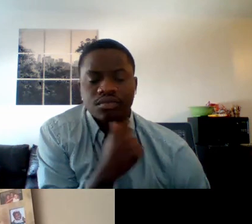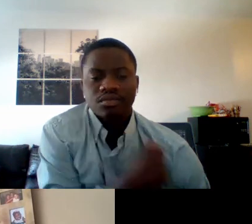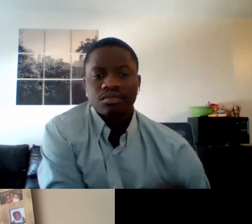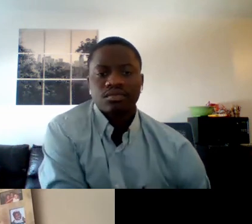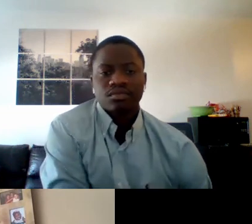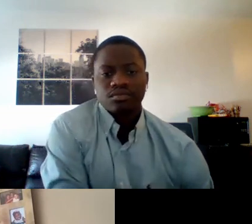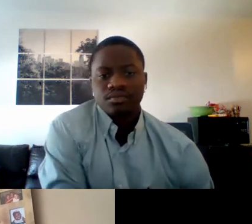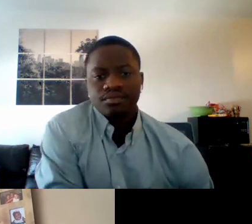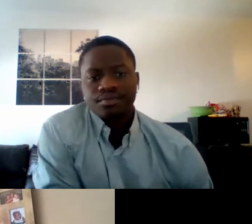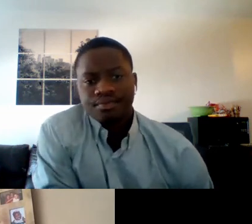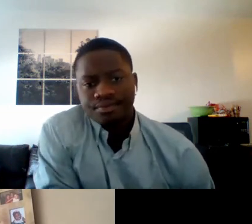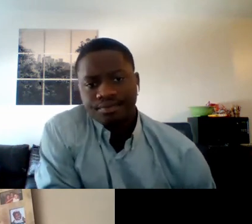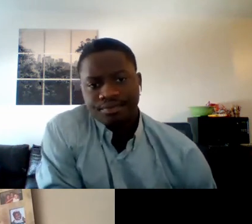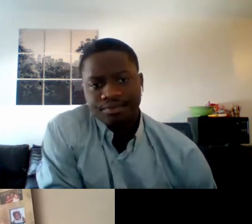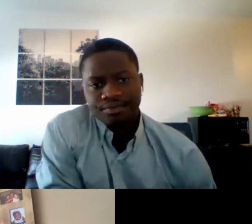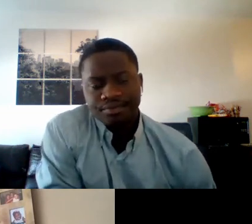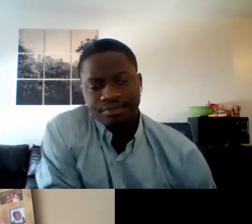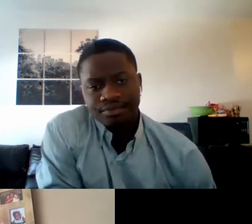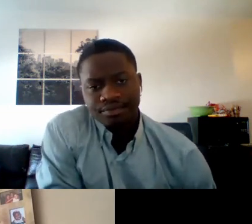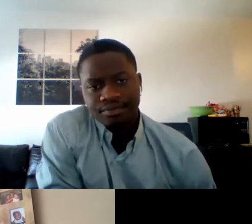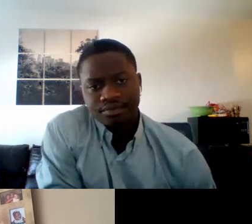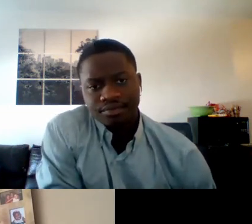interpretation of the